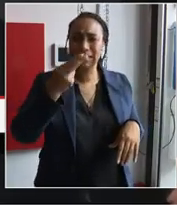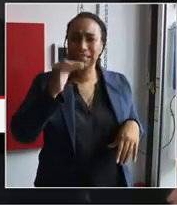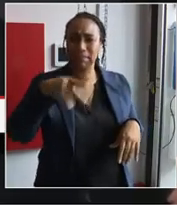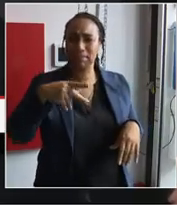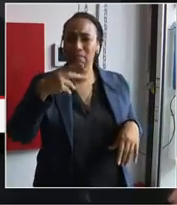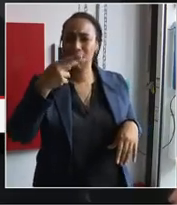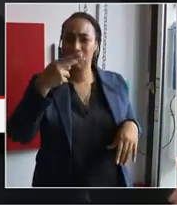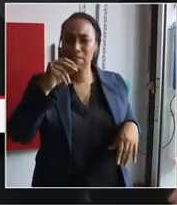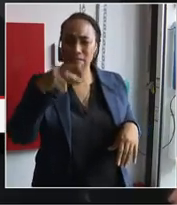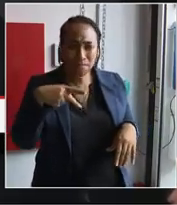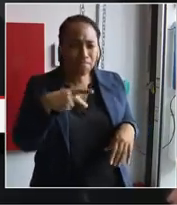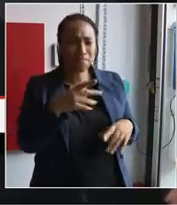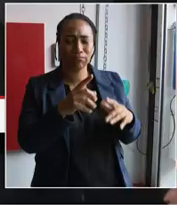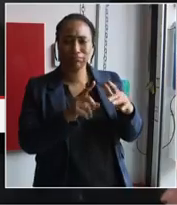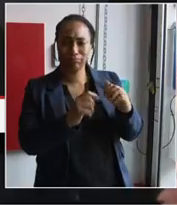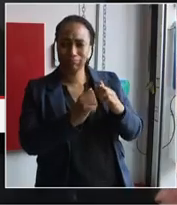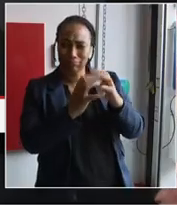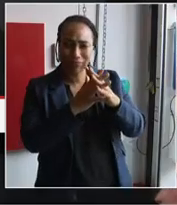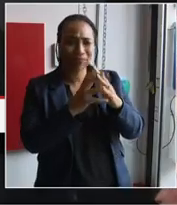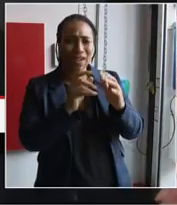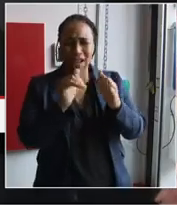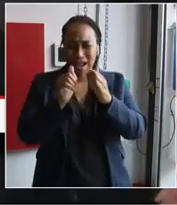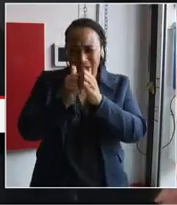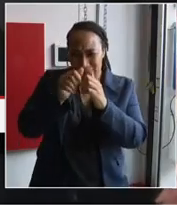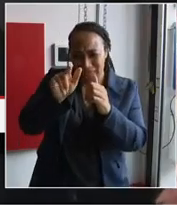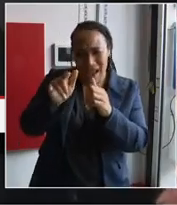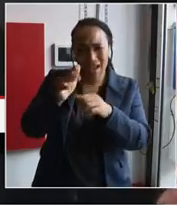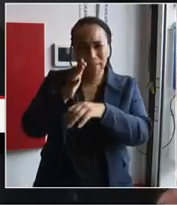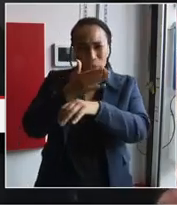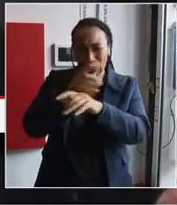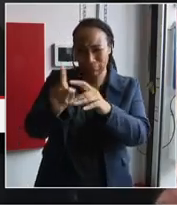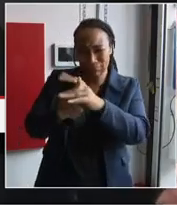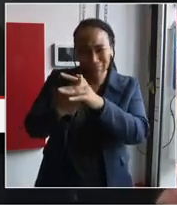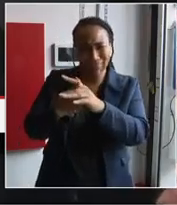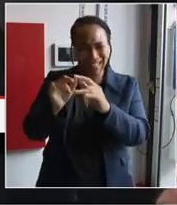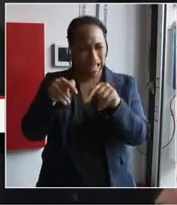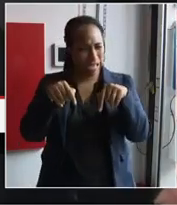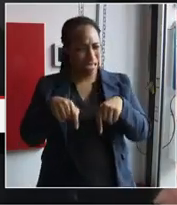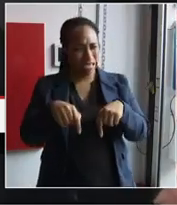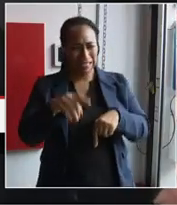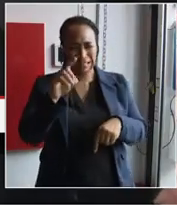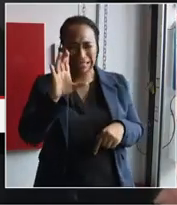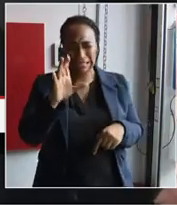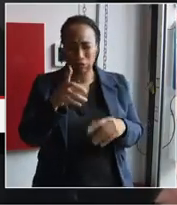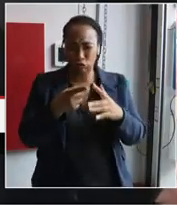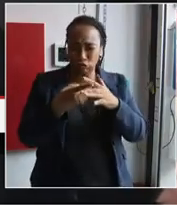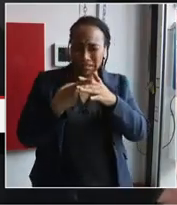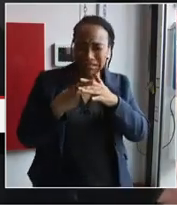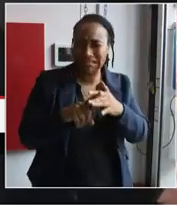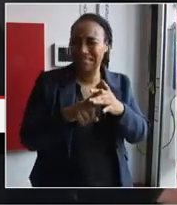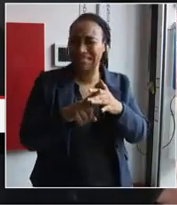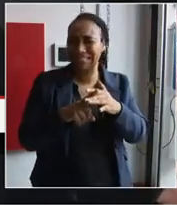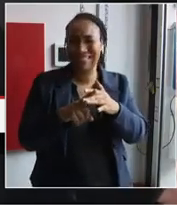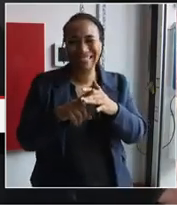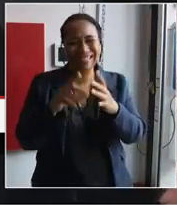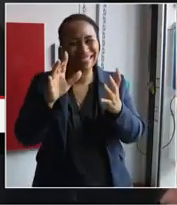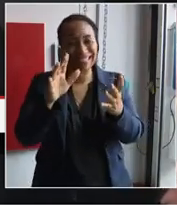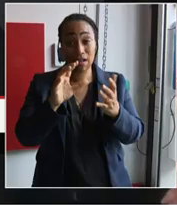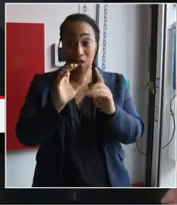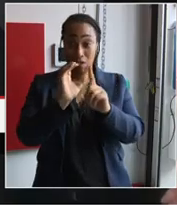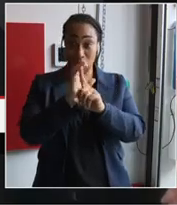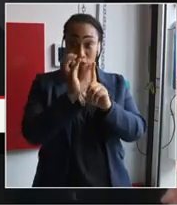of music. So that's how, and you see it in other places in popular culture. So that's exciting, and I think that you see that here.